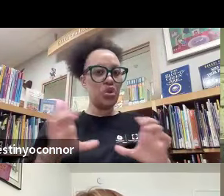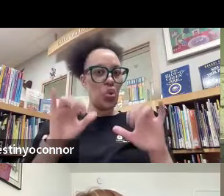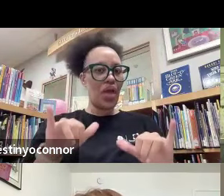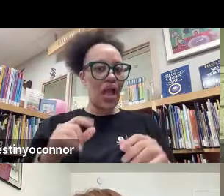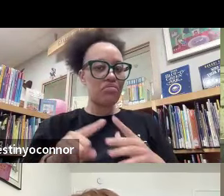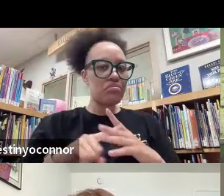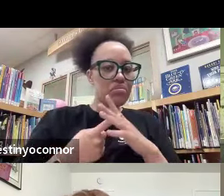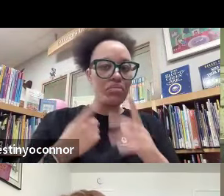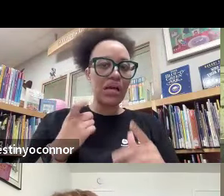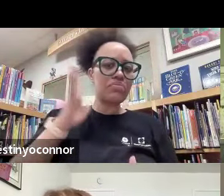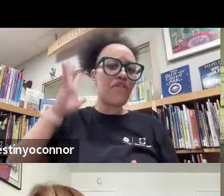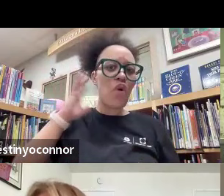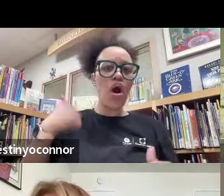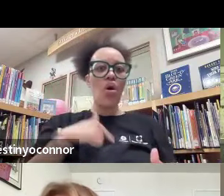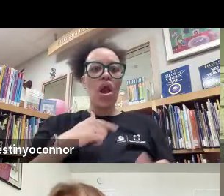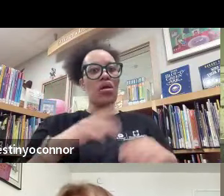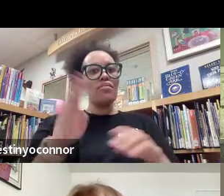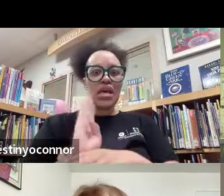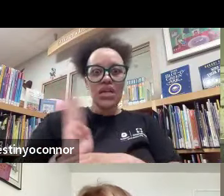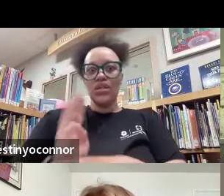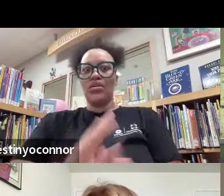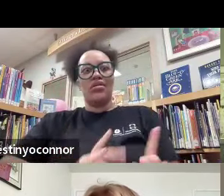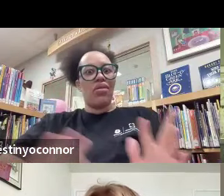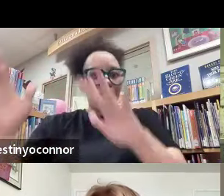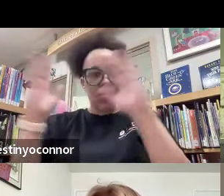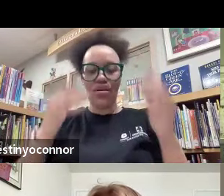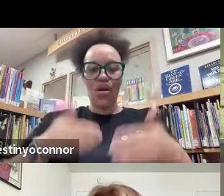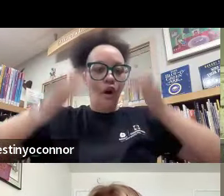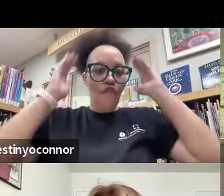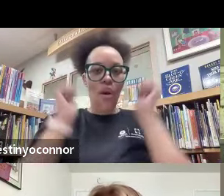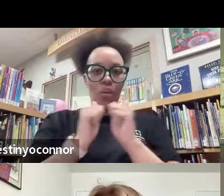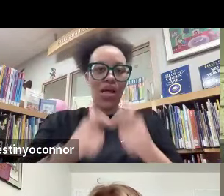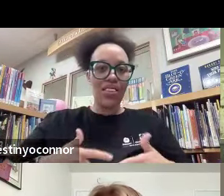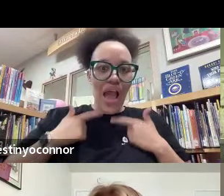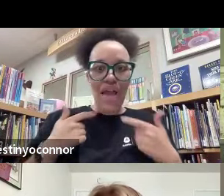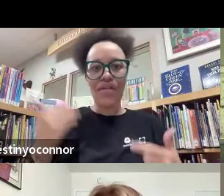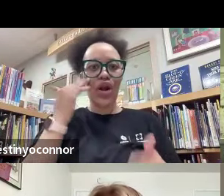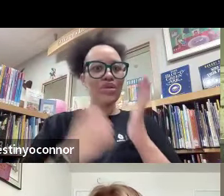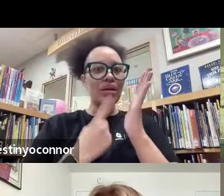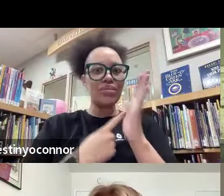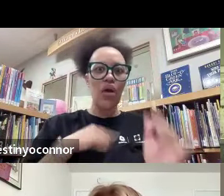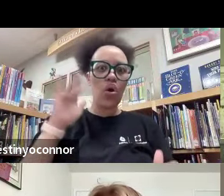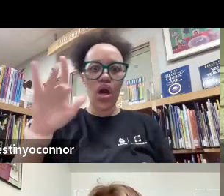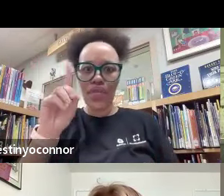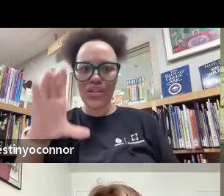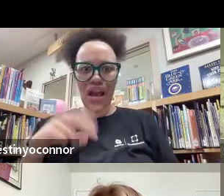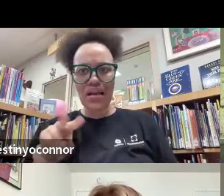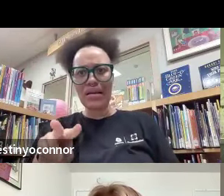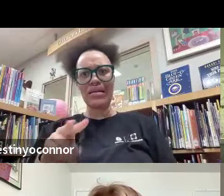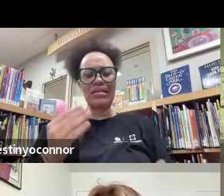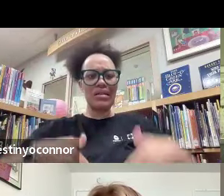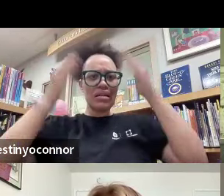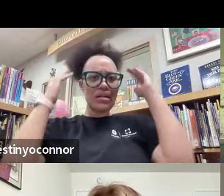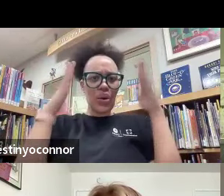some things, it'd be nice maybe to have smaller groups to focus on certain topics. Because I know we're all busy. We're all overwhelmed with